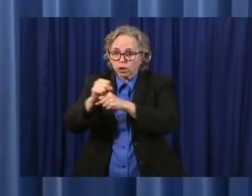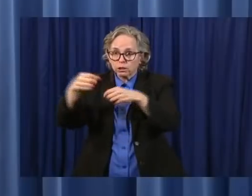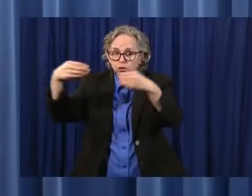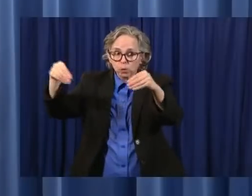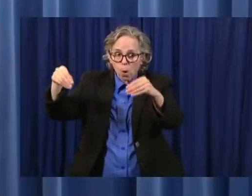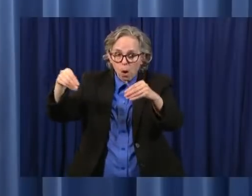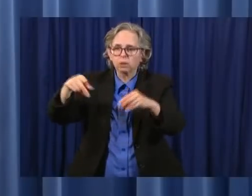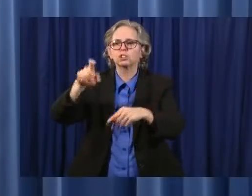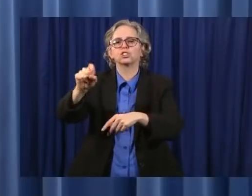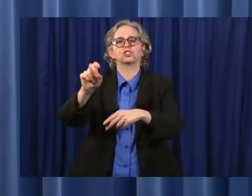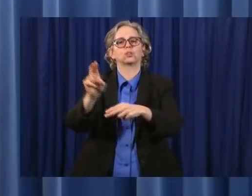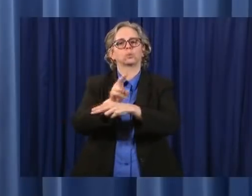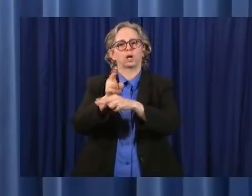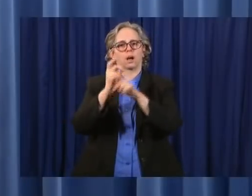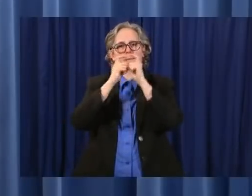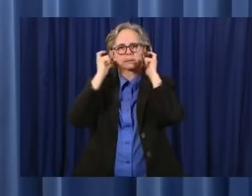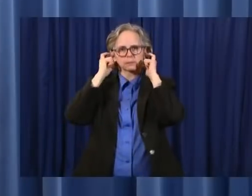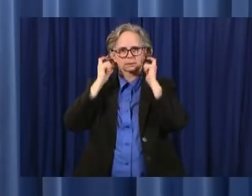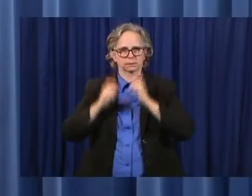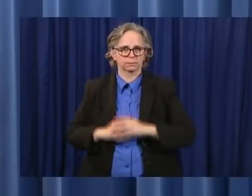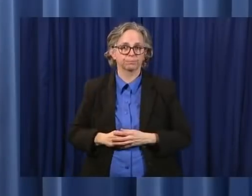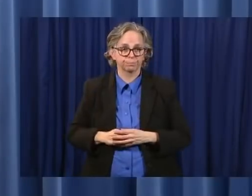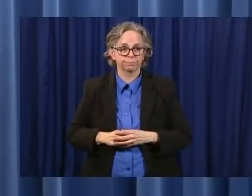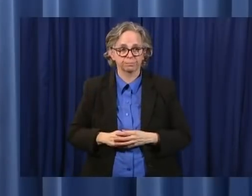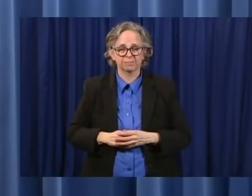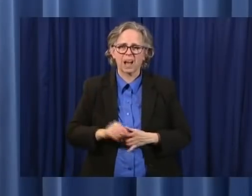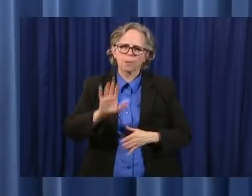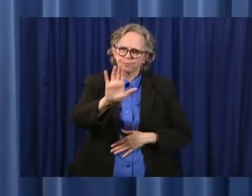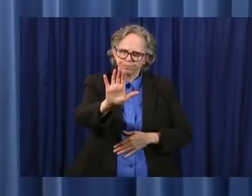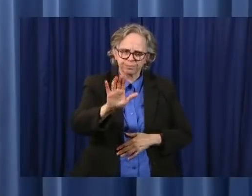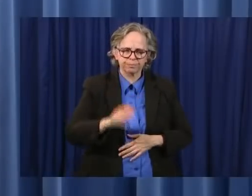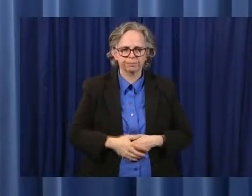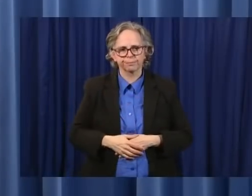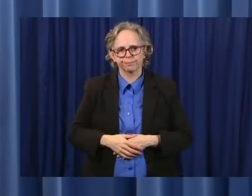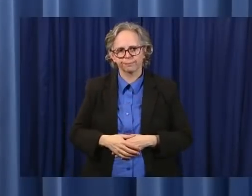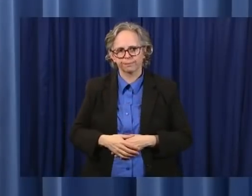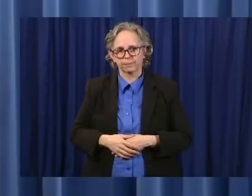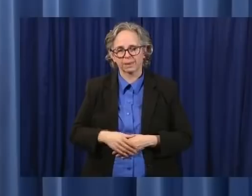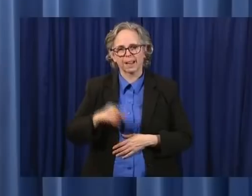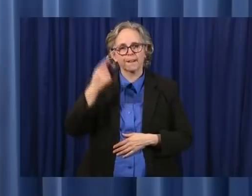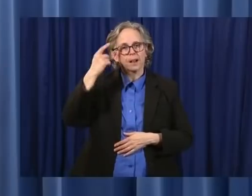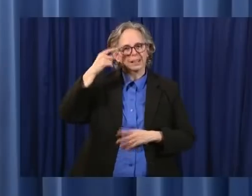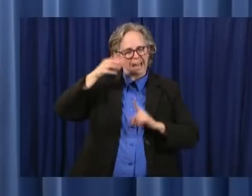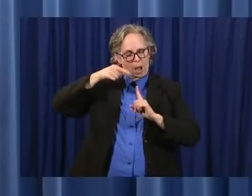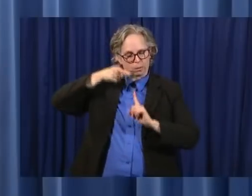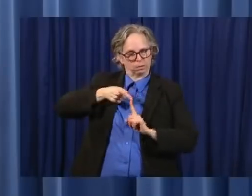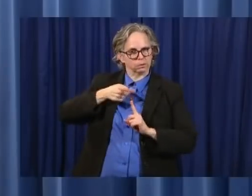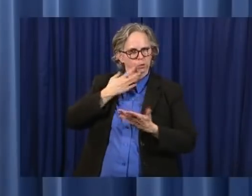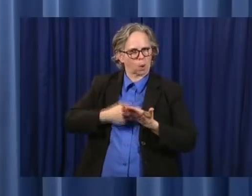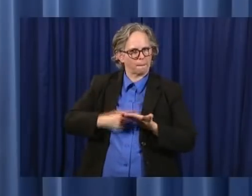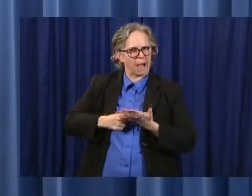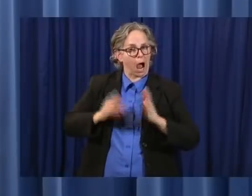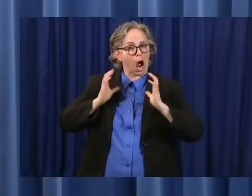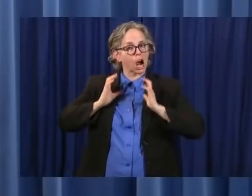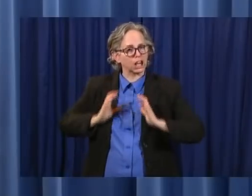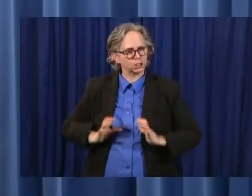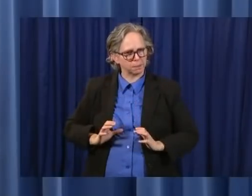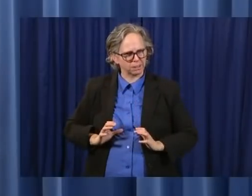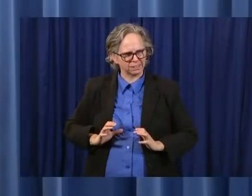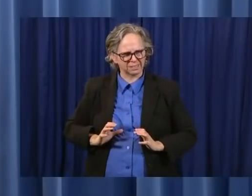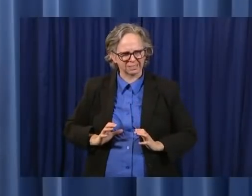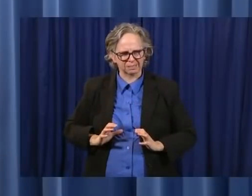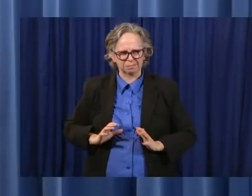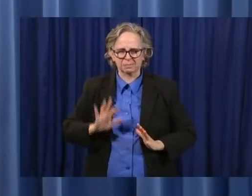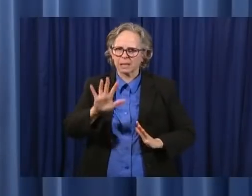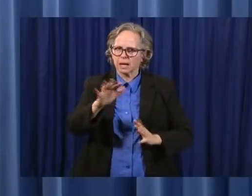wear the mask. As far as people who are customers, it's highly recommended